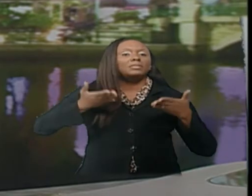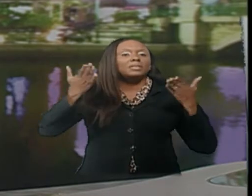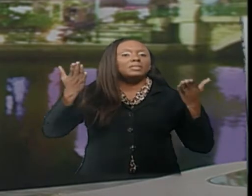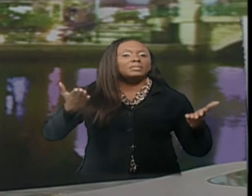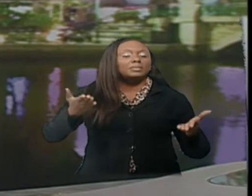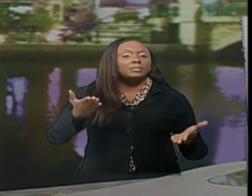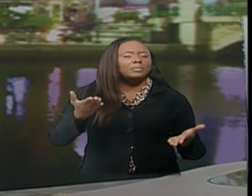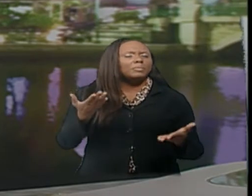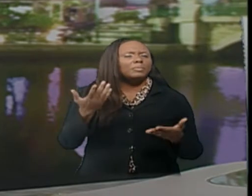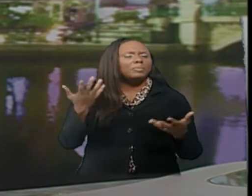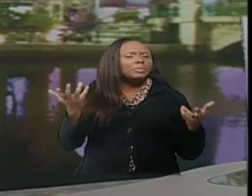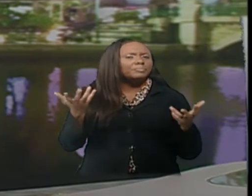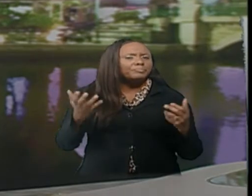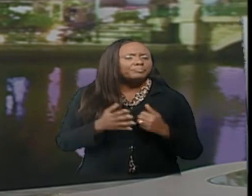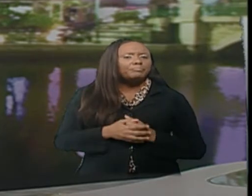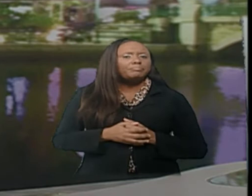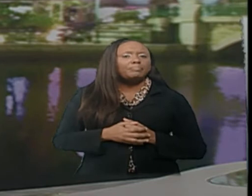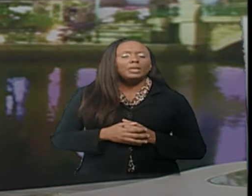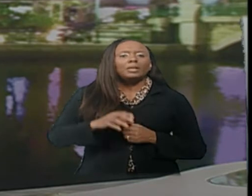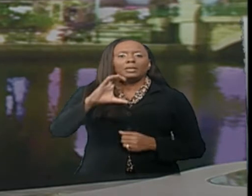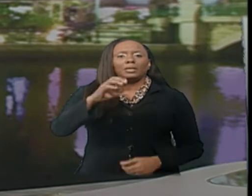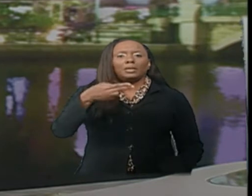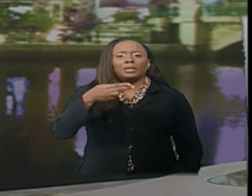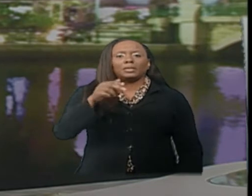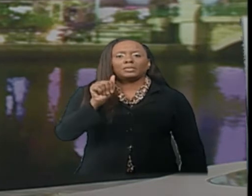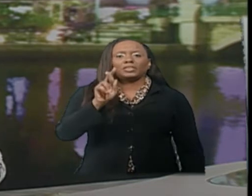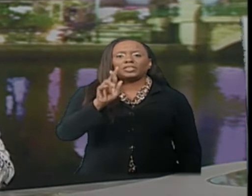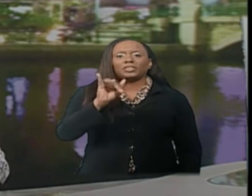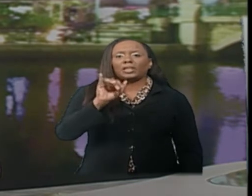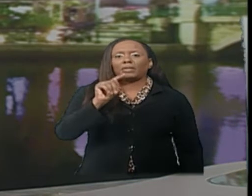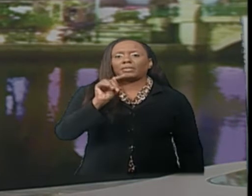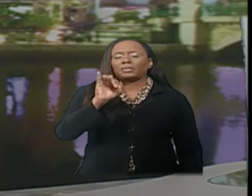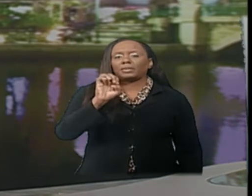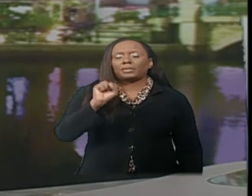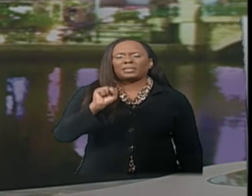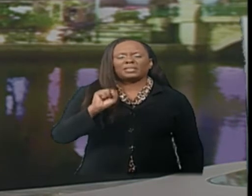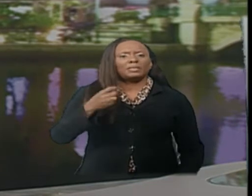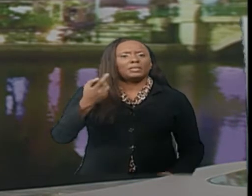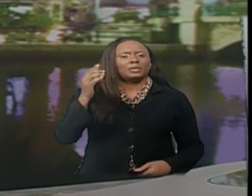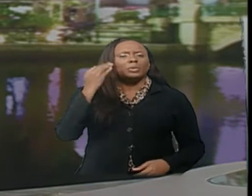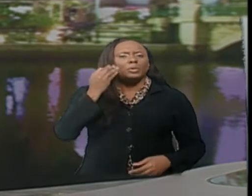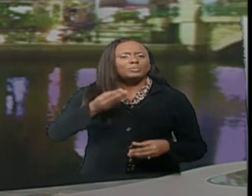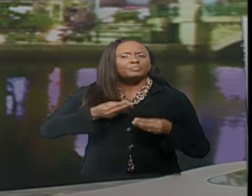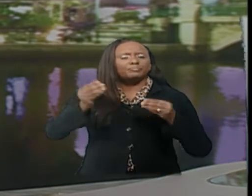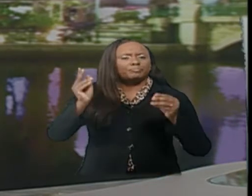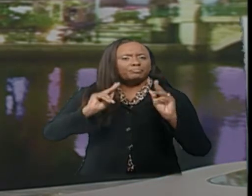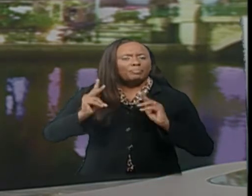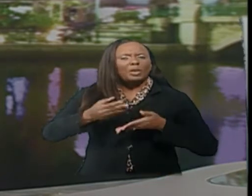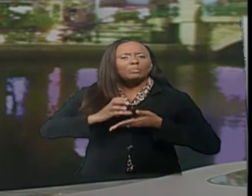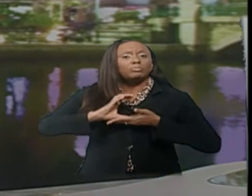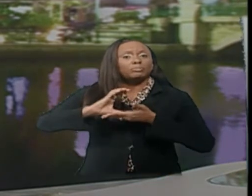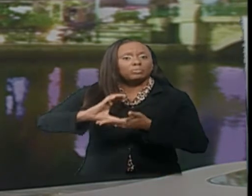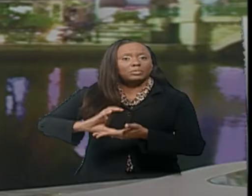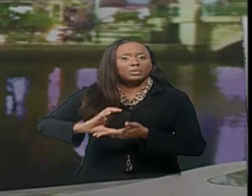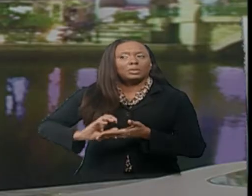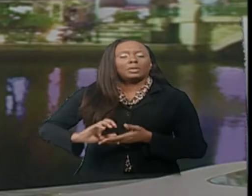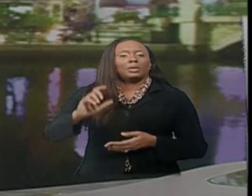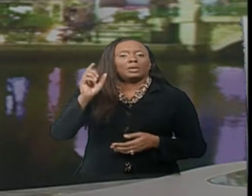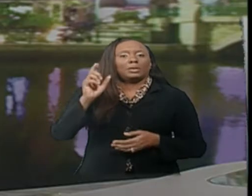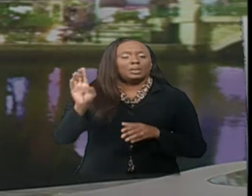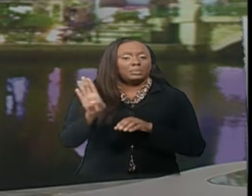Durant says they are actively working to acquire an acre of land from government, and with it, they intend to construct a number of